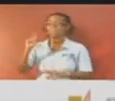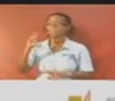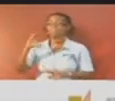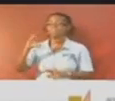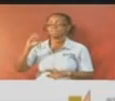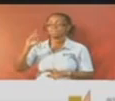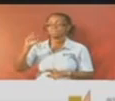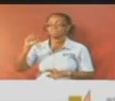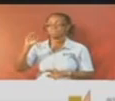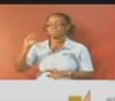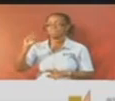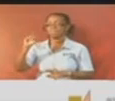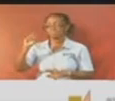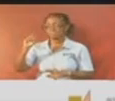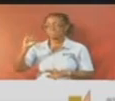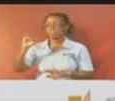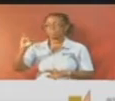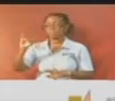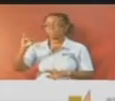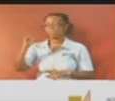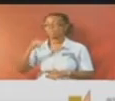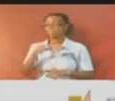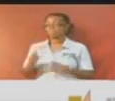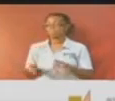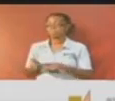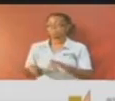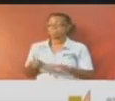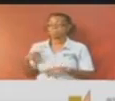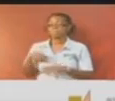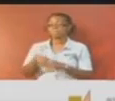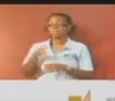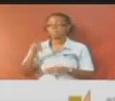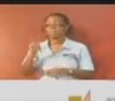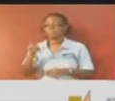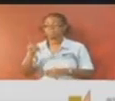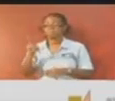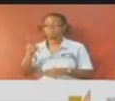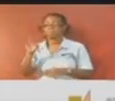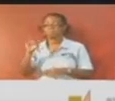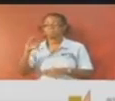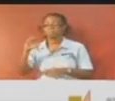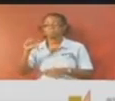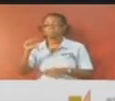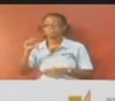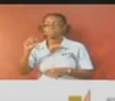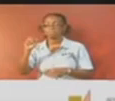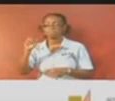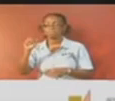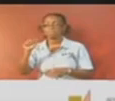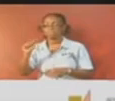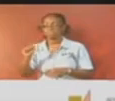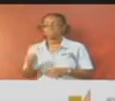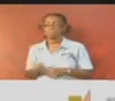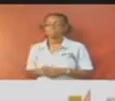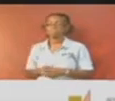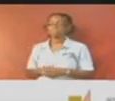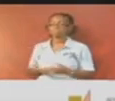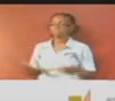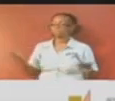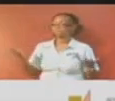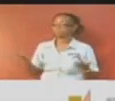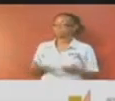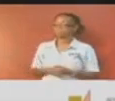point had shown some activities that had been advised against, but we understand that fatigue sometimes makes people do inadvisable